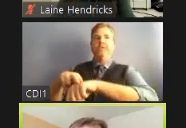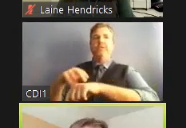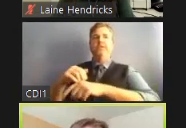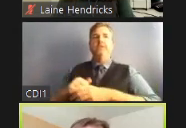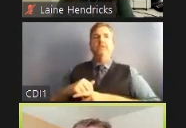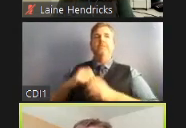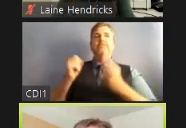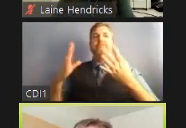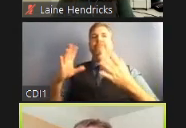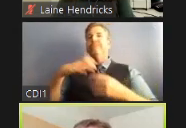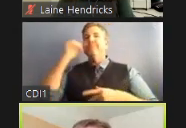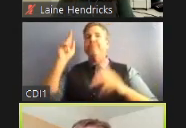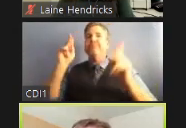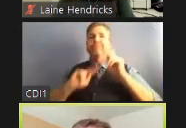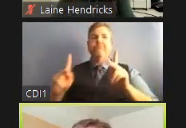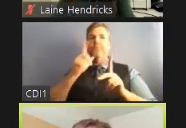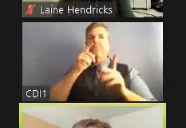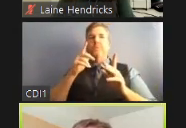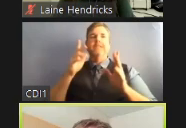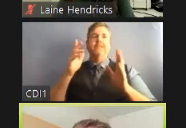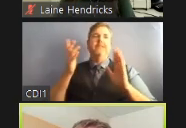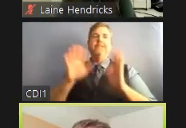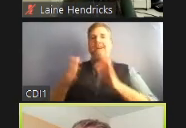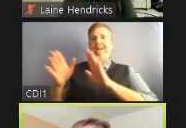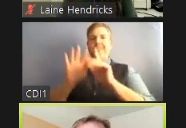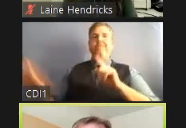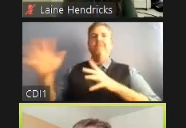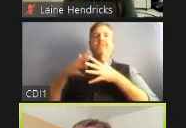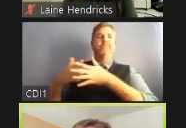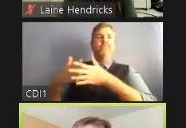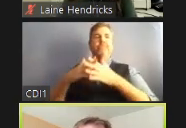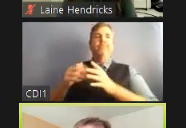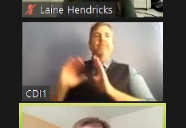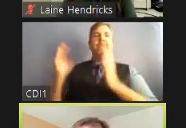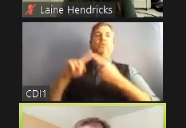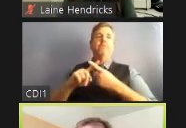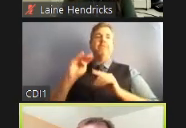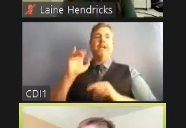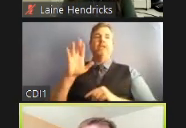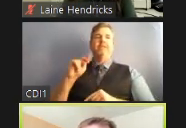who are at higher risk of mortality, but in Marin that is even more pronounced.